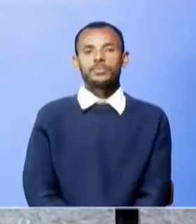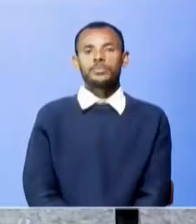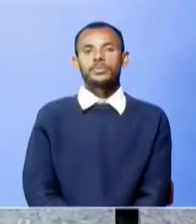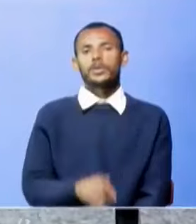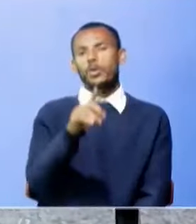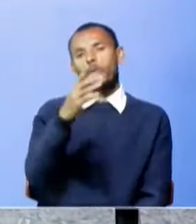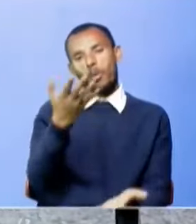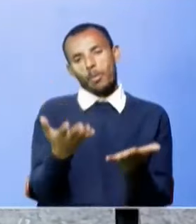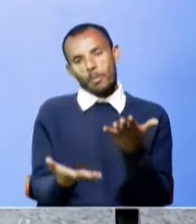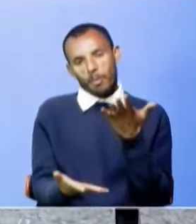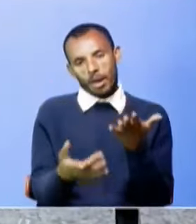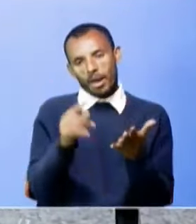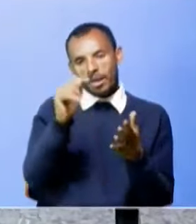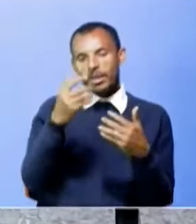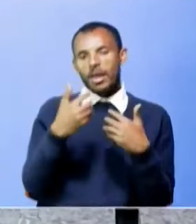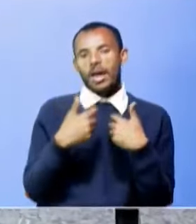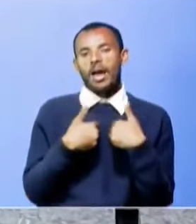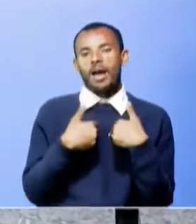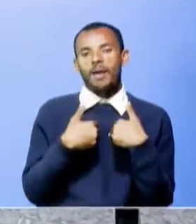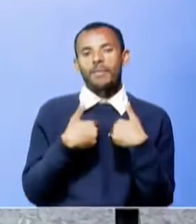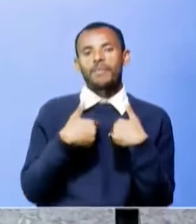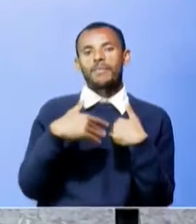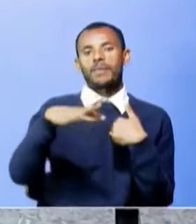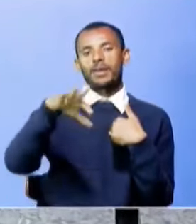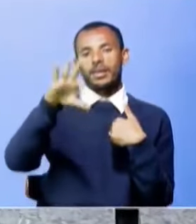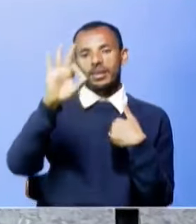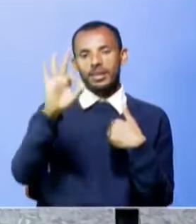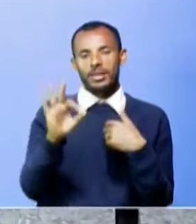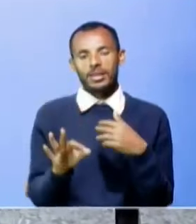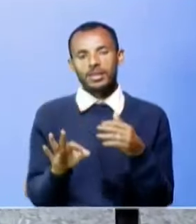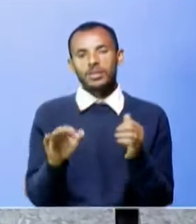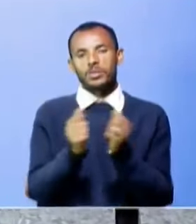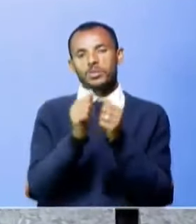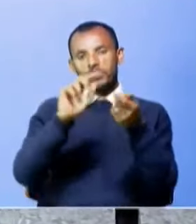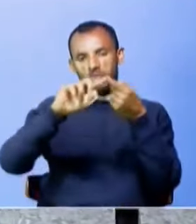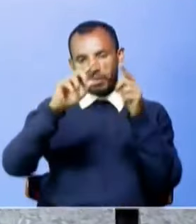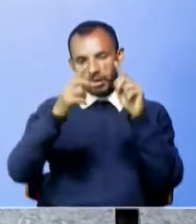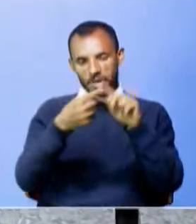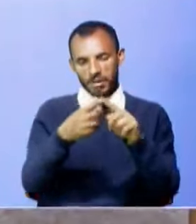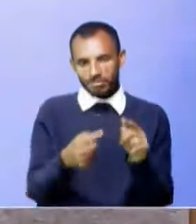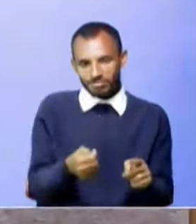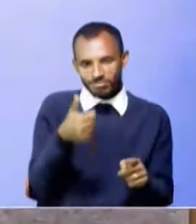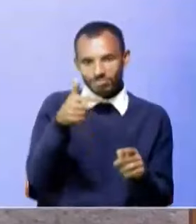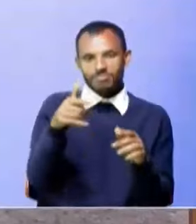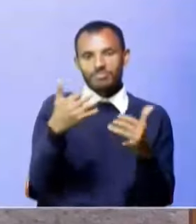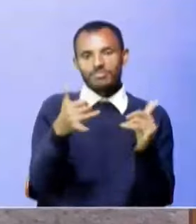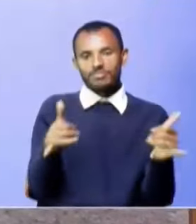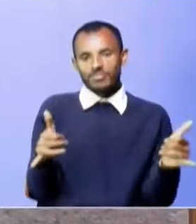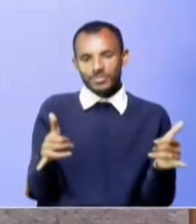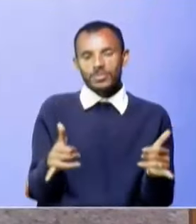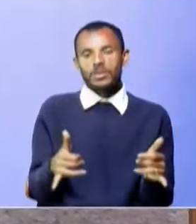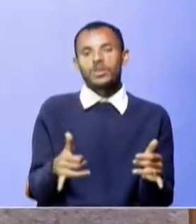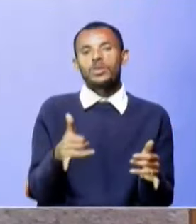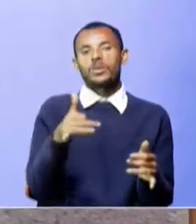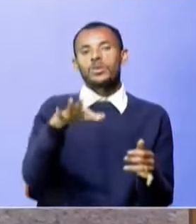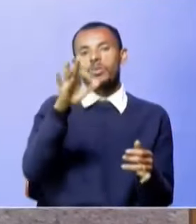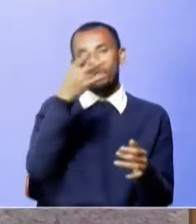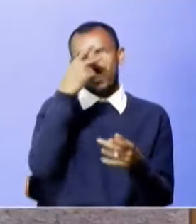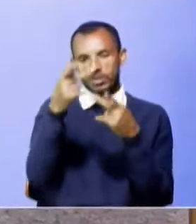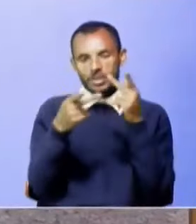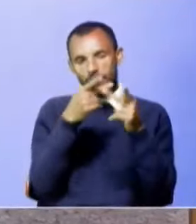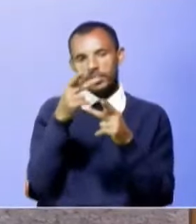You might have played tossing a coin with your friends, or at least you might have